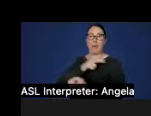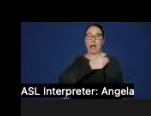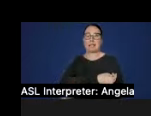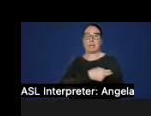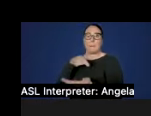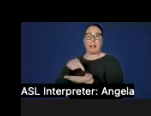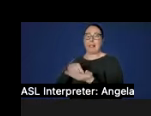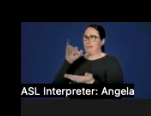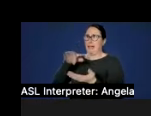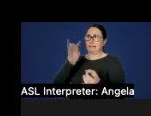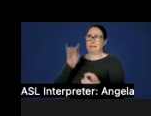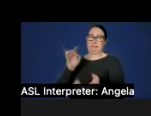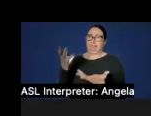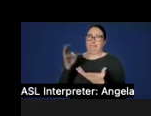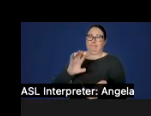unto itself sometimes.